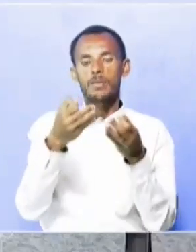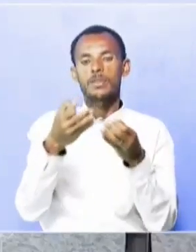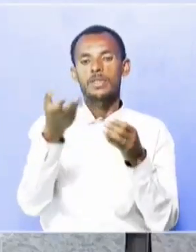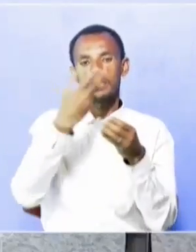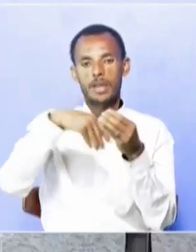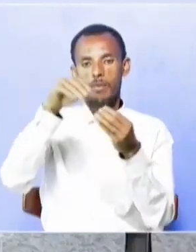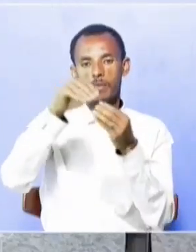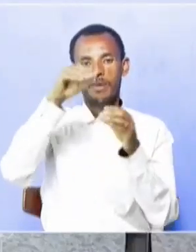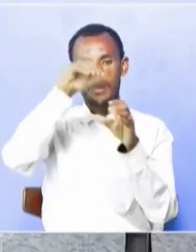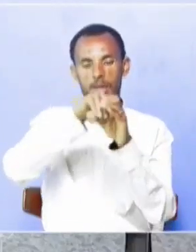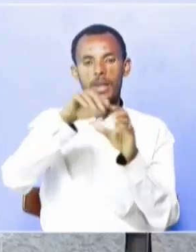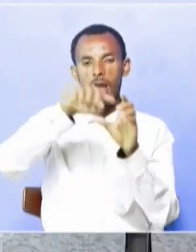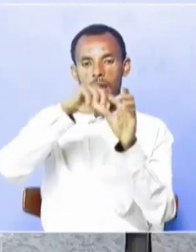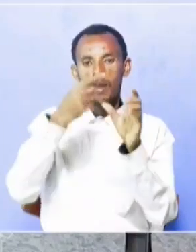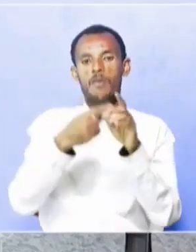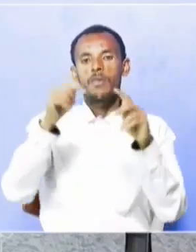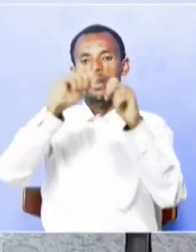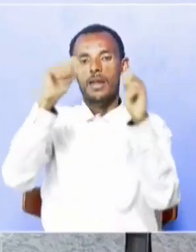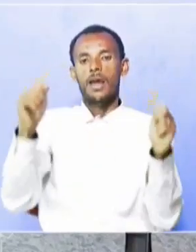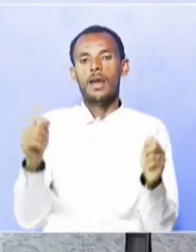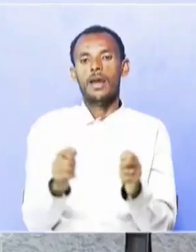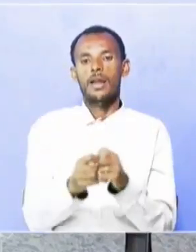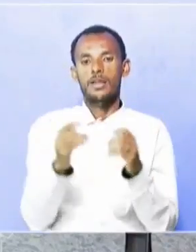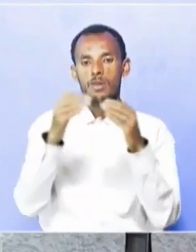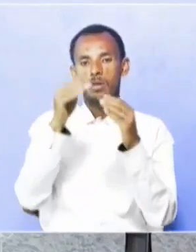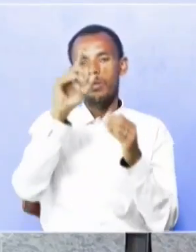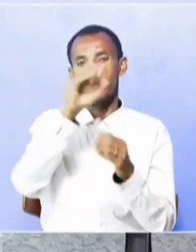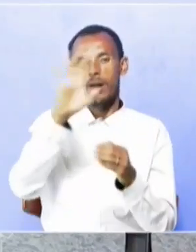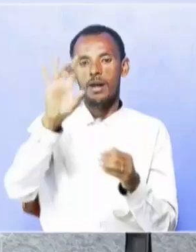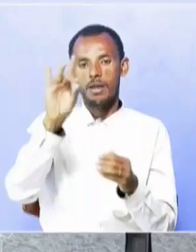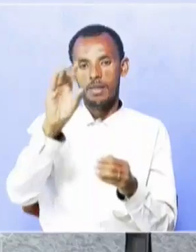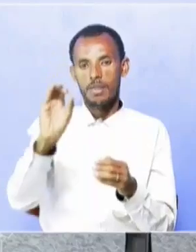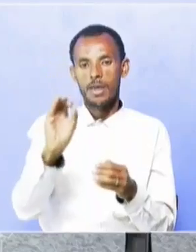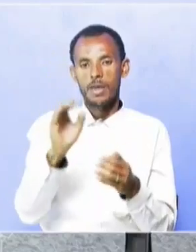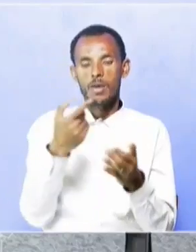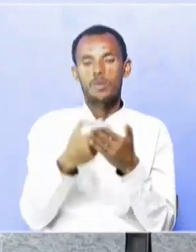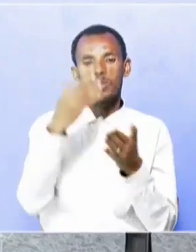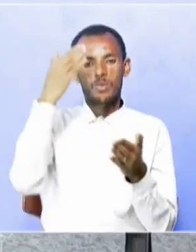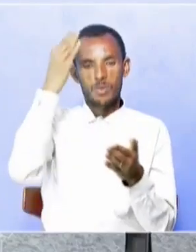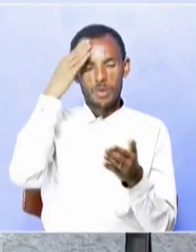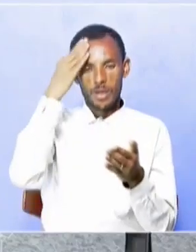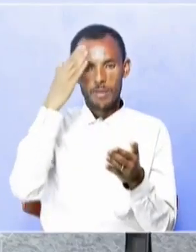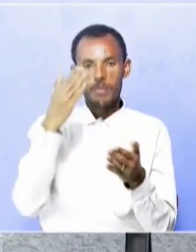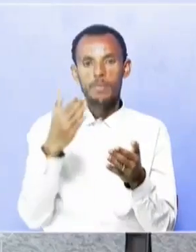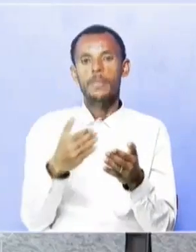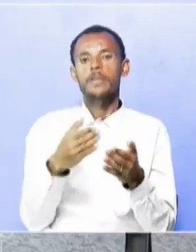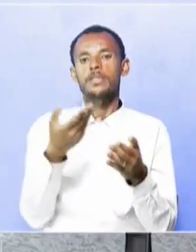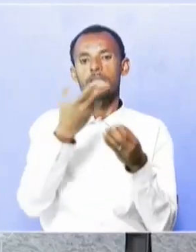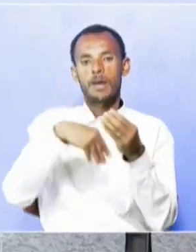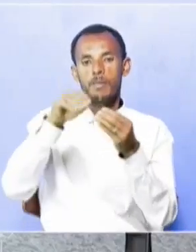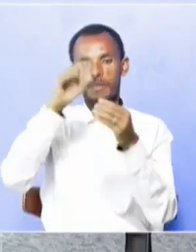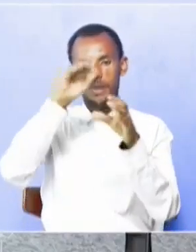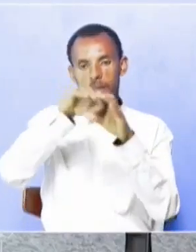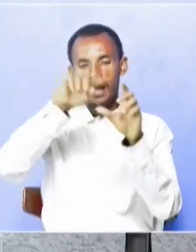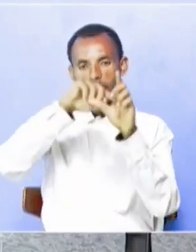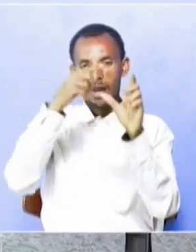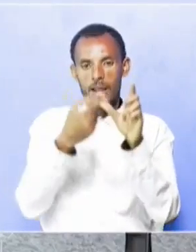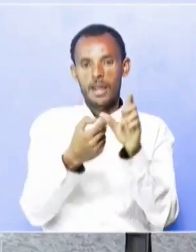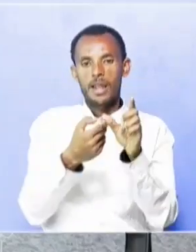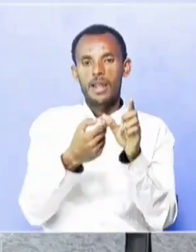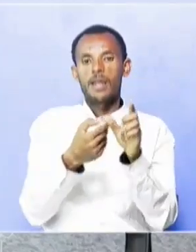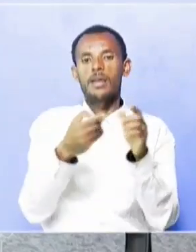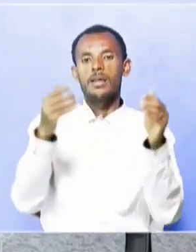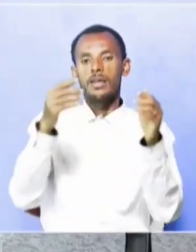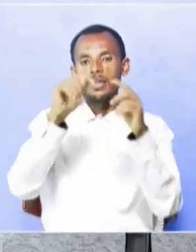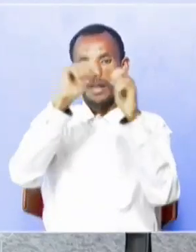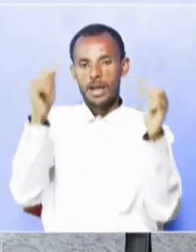of the interior angles of a triangle. Okay, you need to keep in your mind that the sum of the interior angle of a